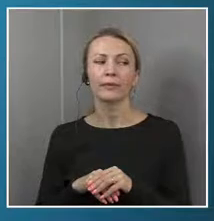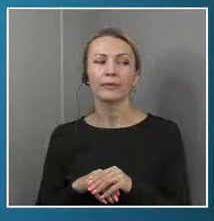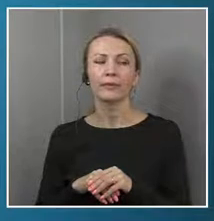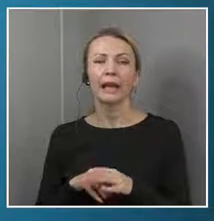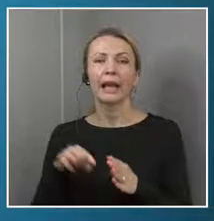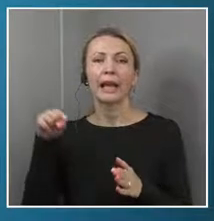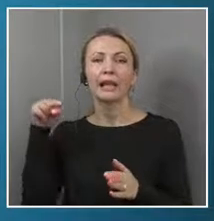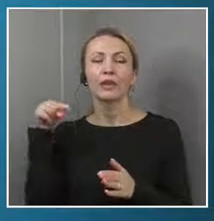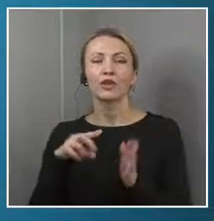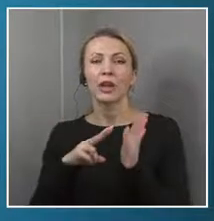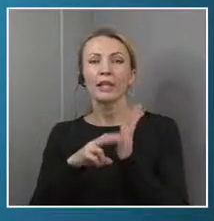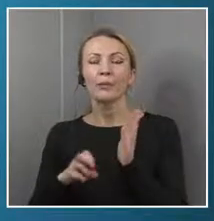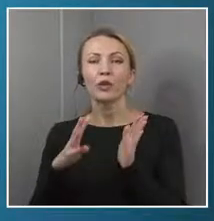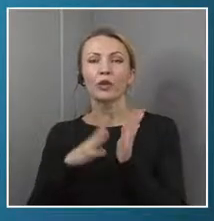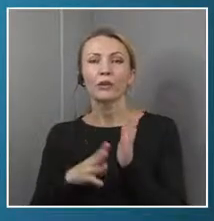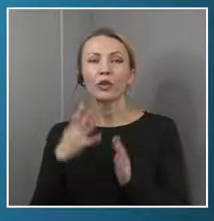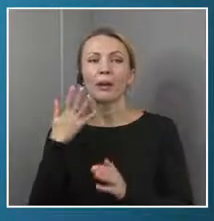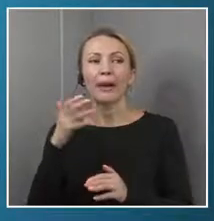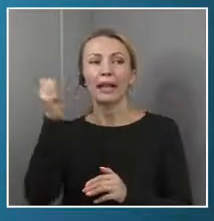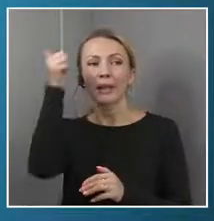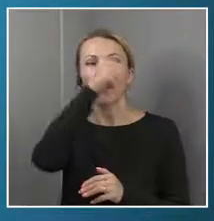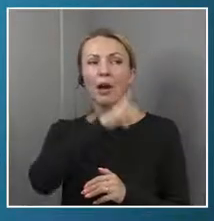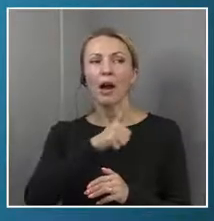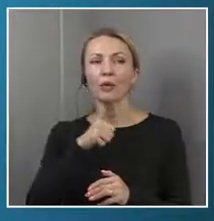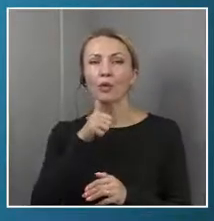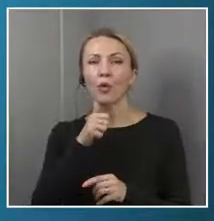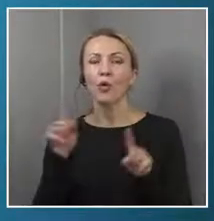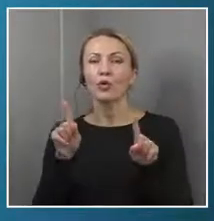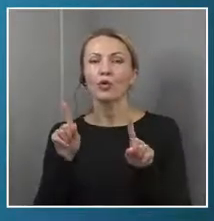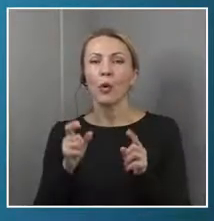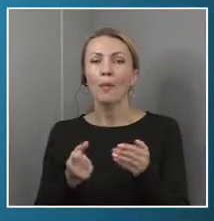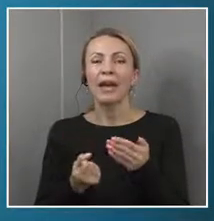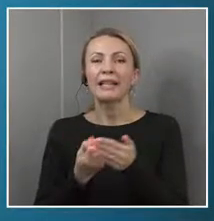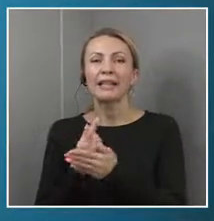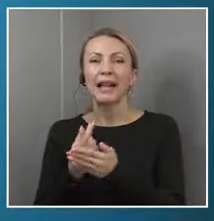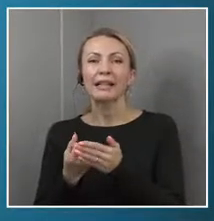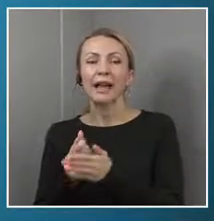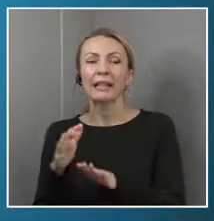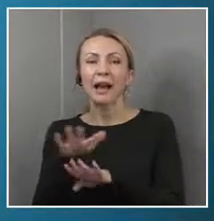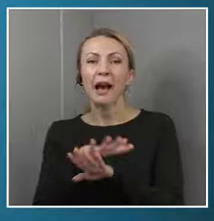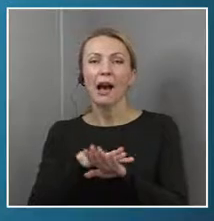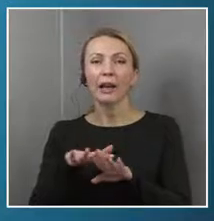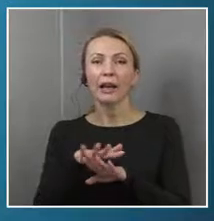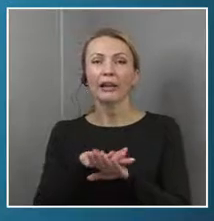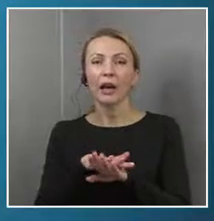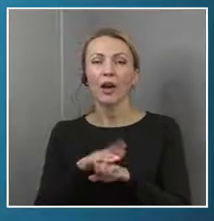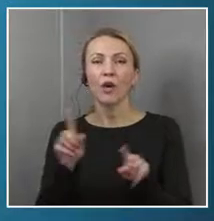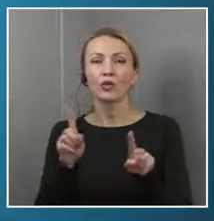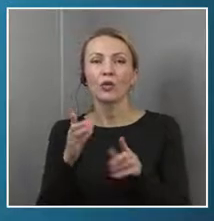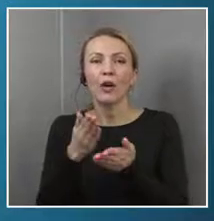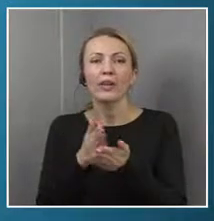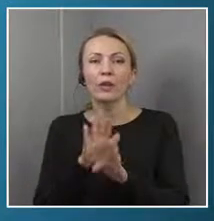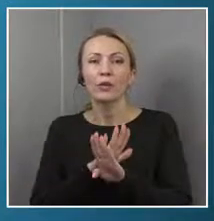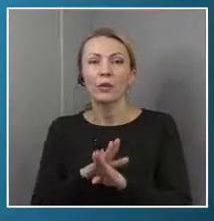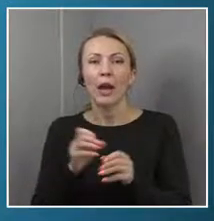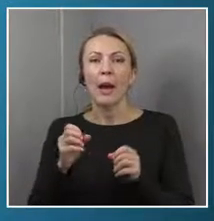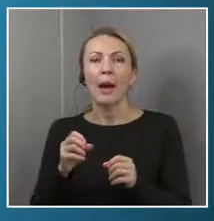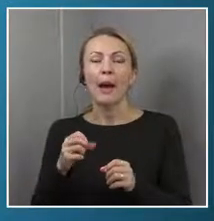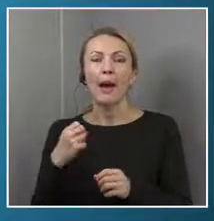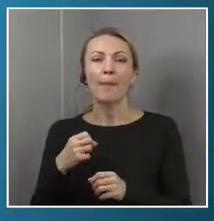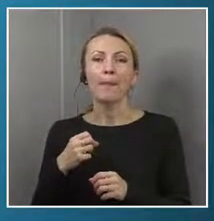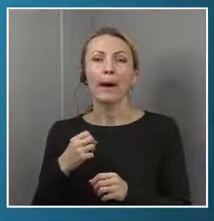of German, Flemish, and Dutch paintings in order to create a market that didn't exist in Paris at the time, but which he could profit